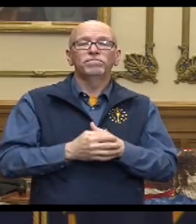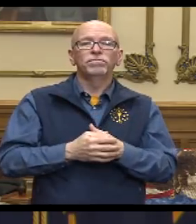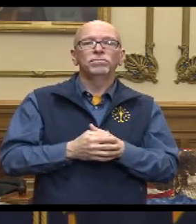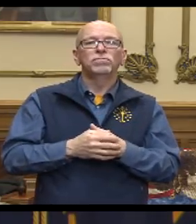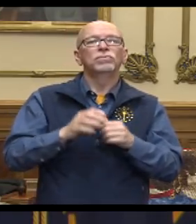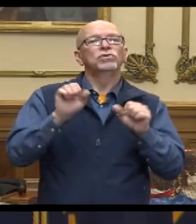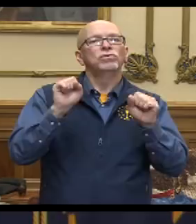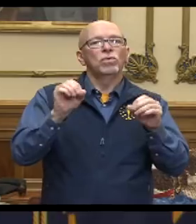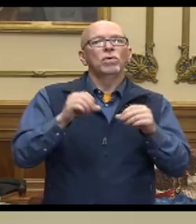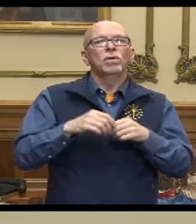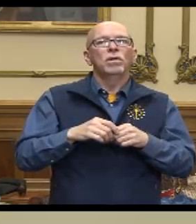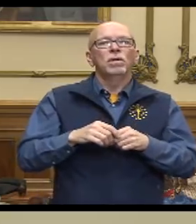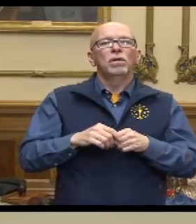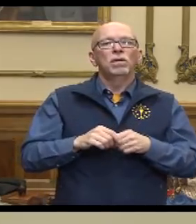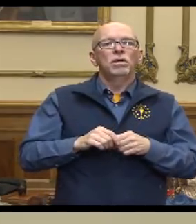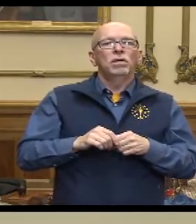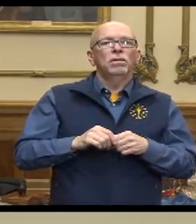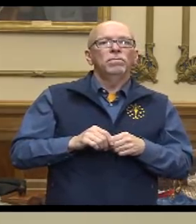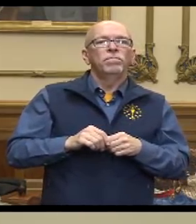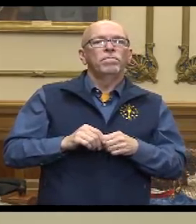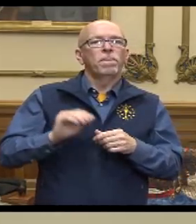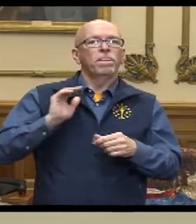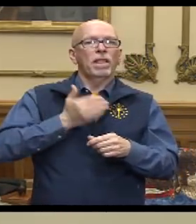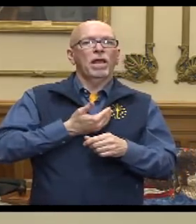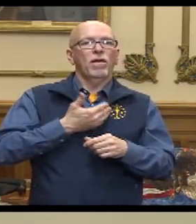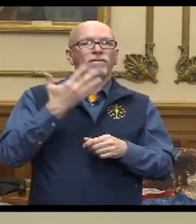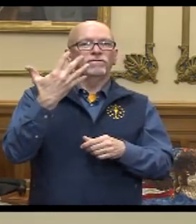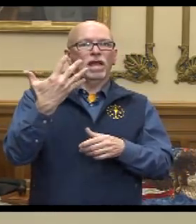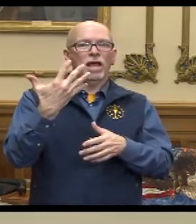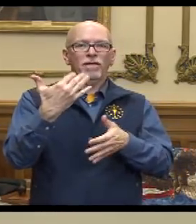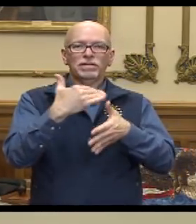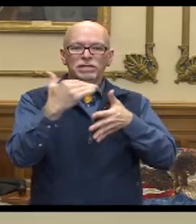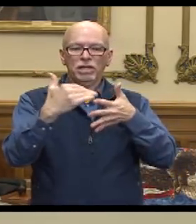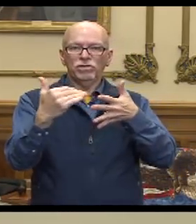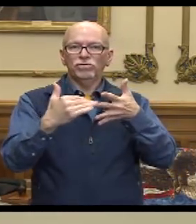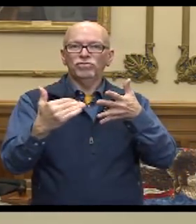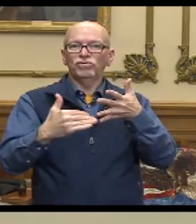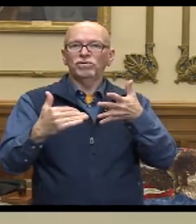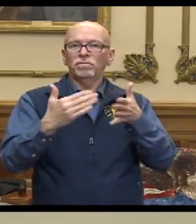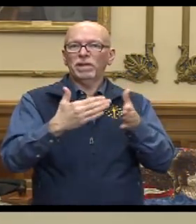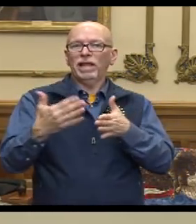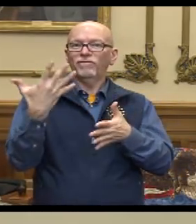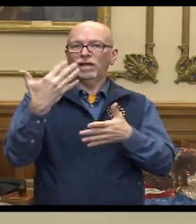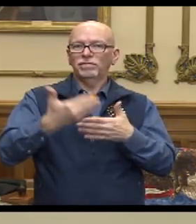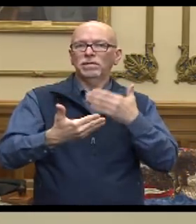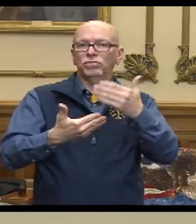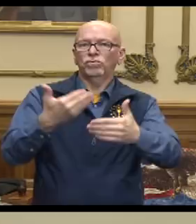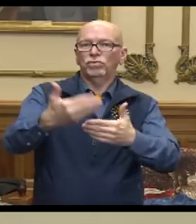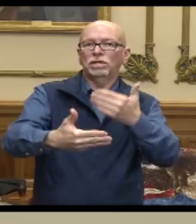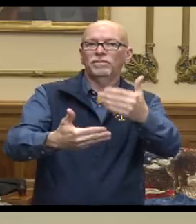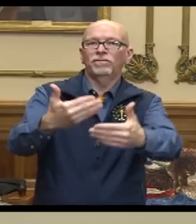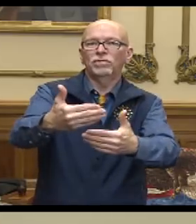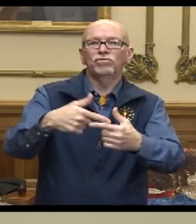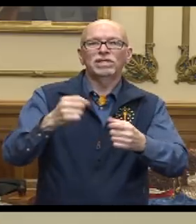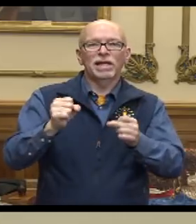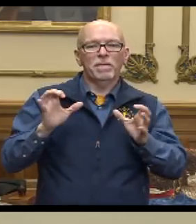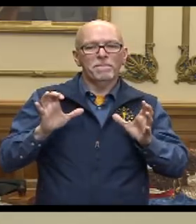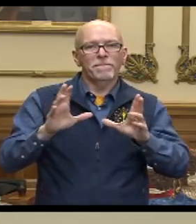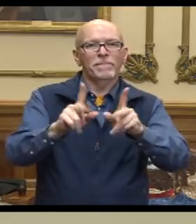So Hoosiers, this is our 5-stage plan to get Indiana back on